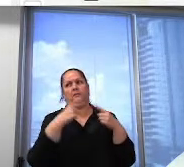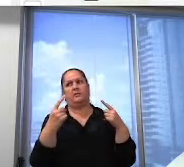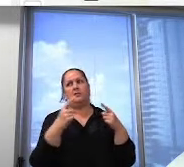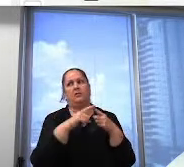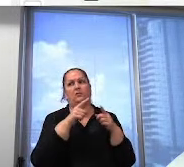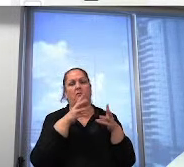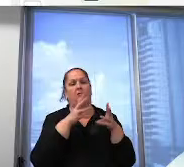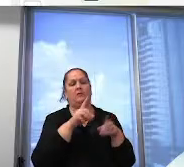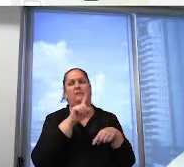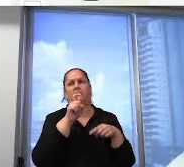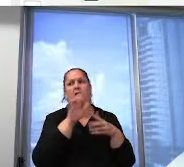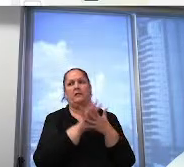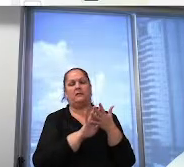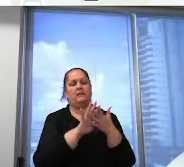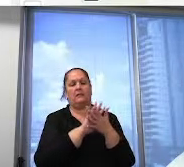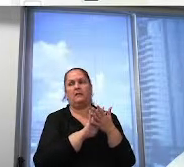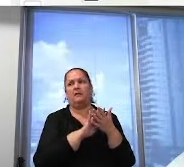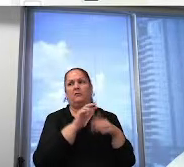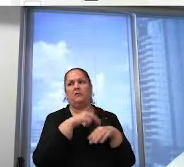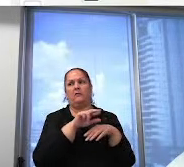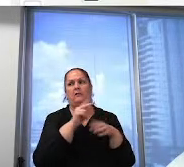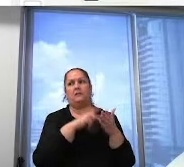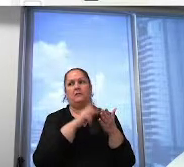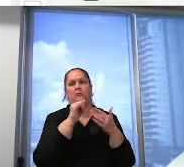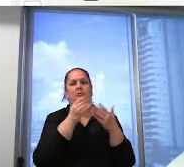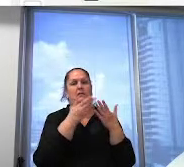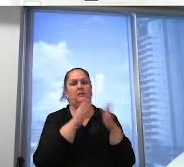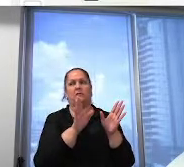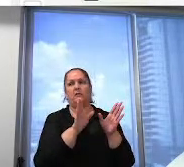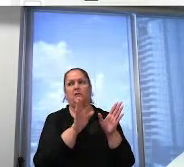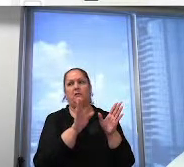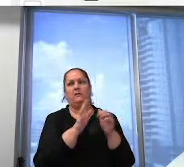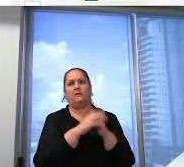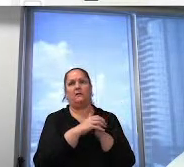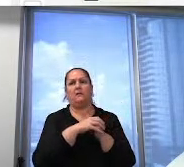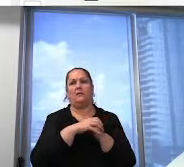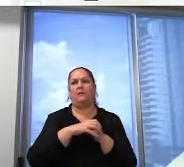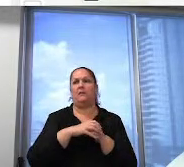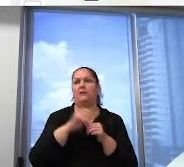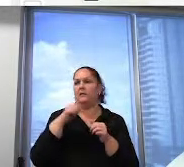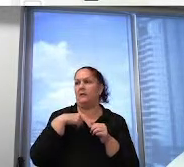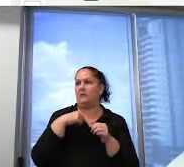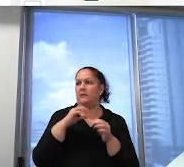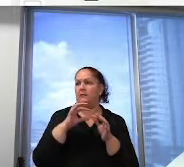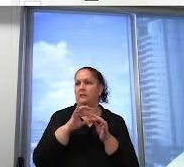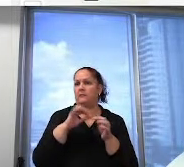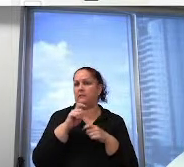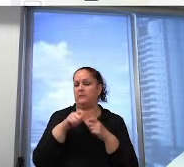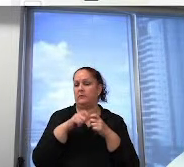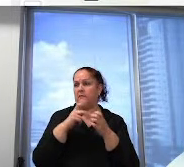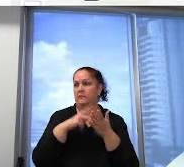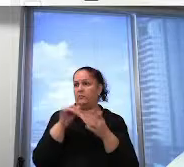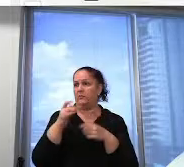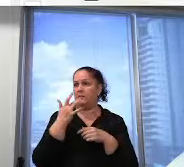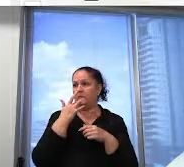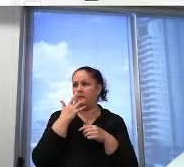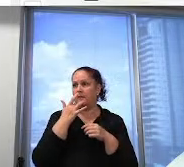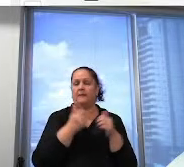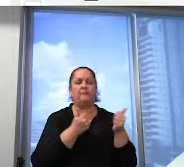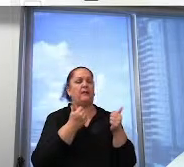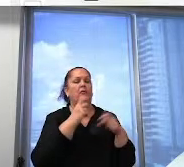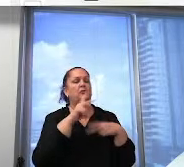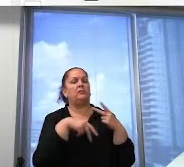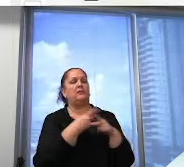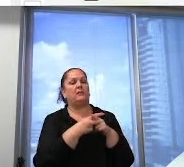an objection. So the form of the question is vague, referencing projects generally. I can refer to a specific project if you